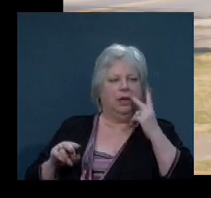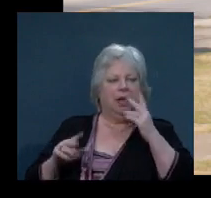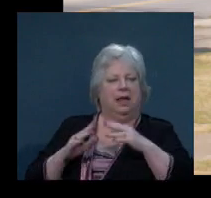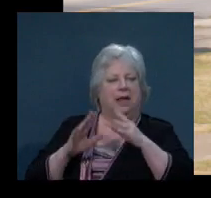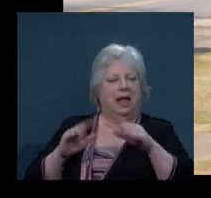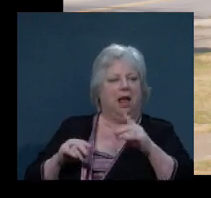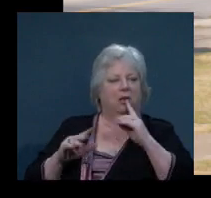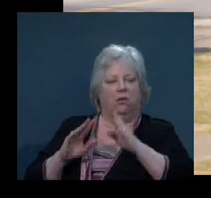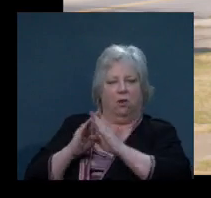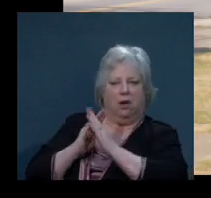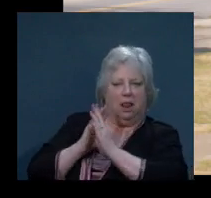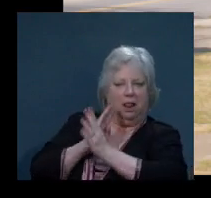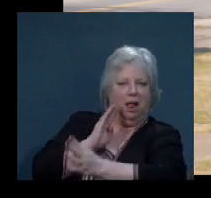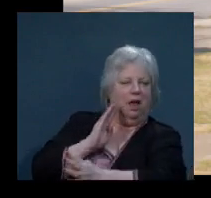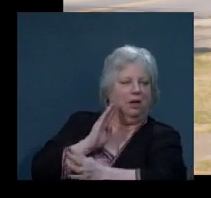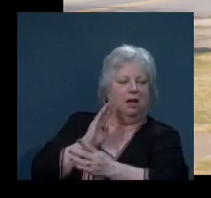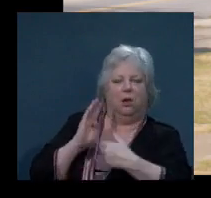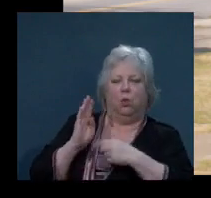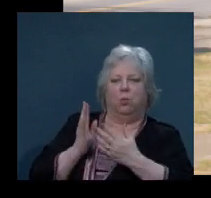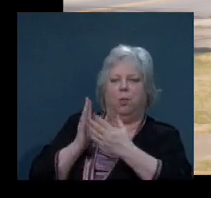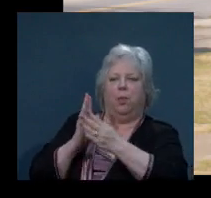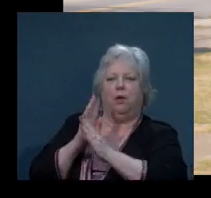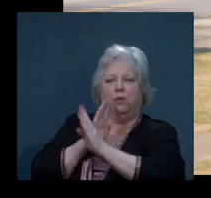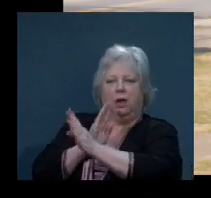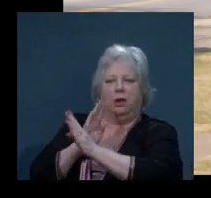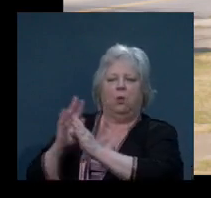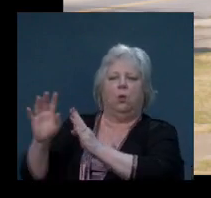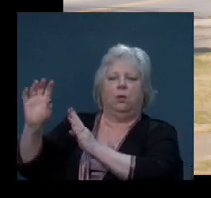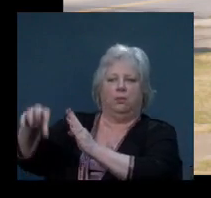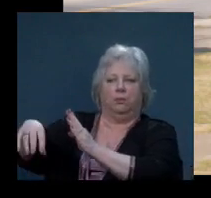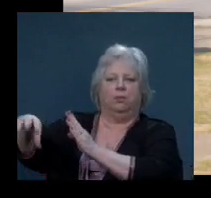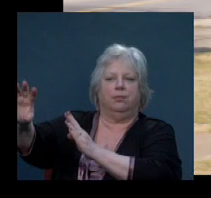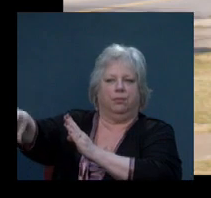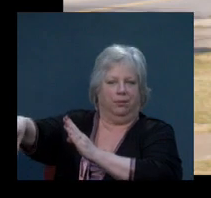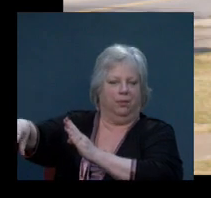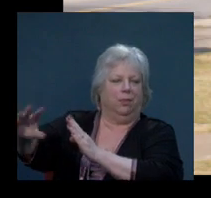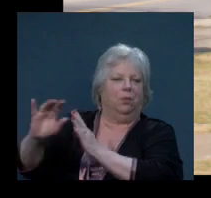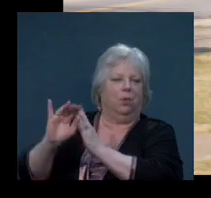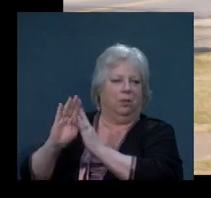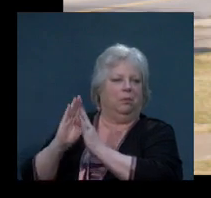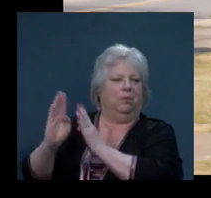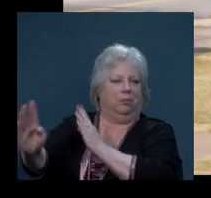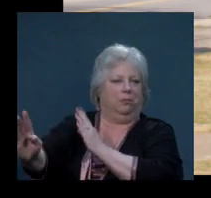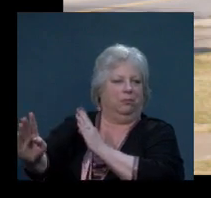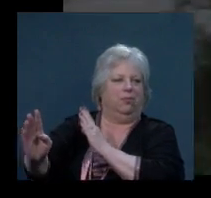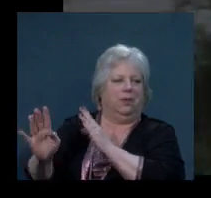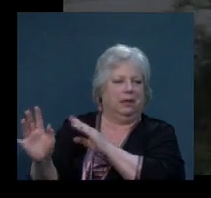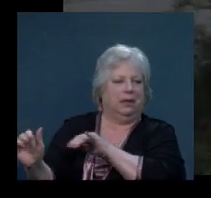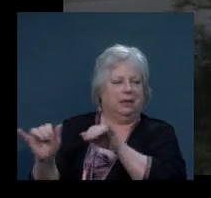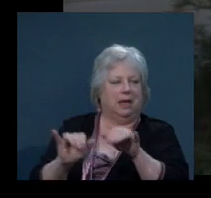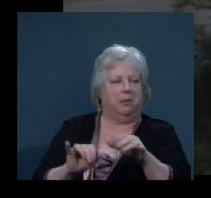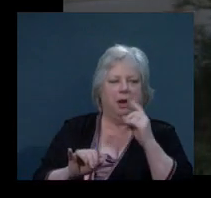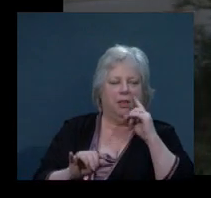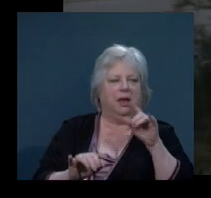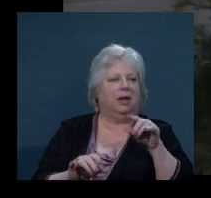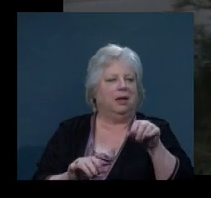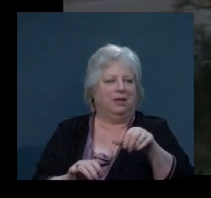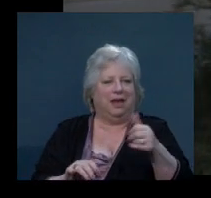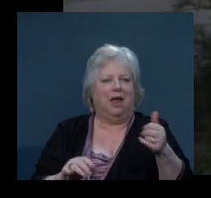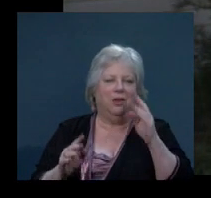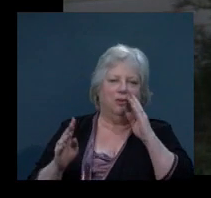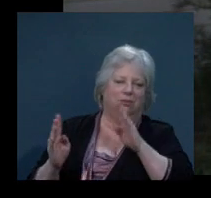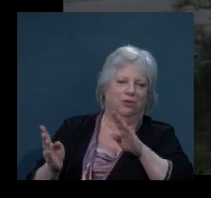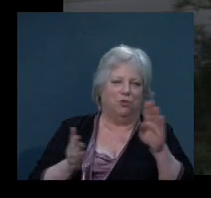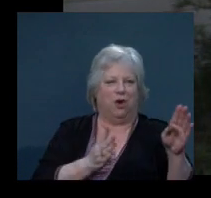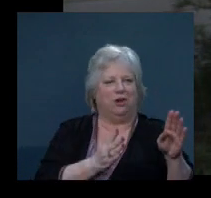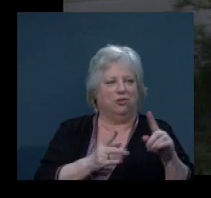houses are all in line, and what we're proposing would align our front porches up with these front porches. And I think the next one is standing at the same spot, yeah, looking the other